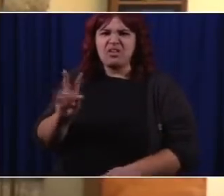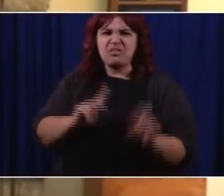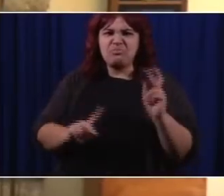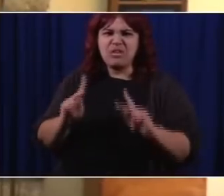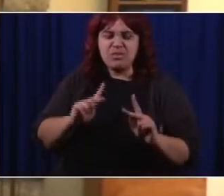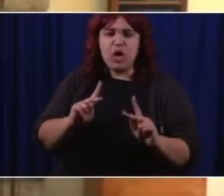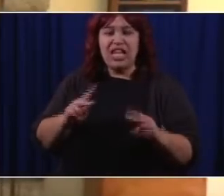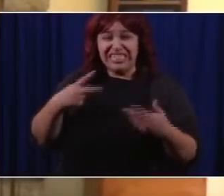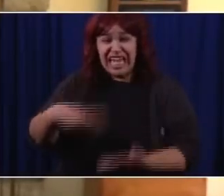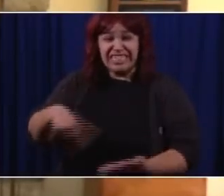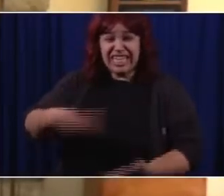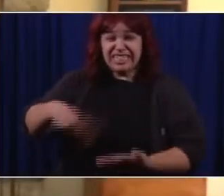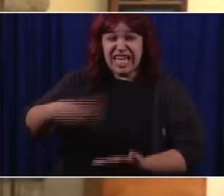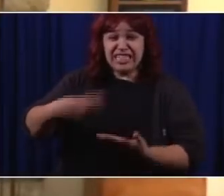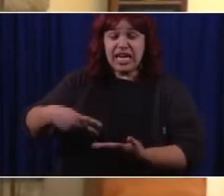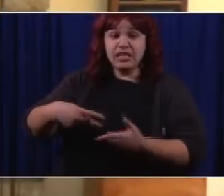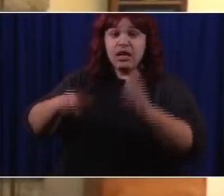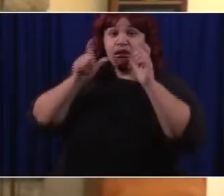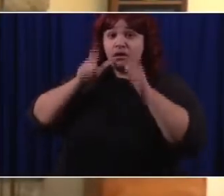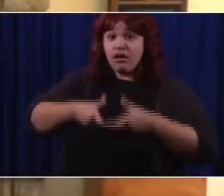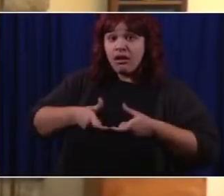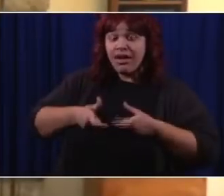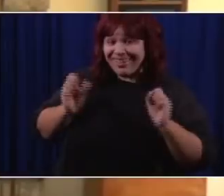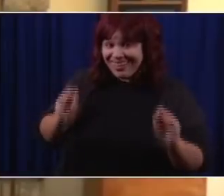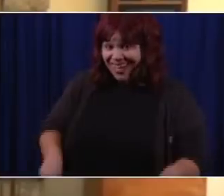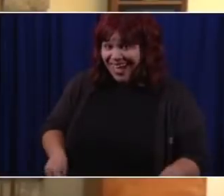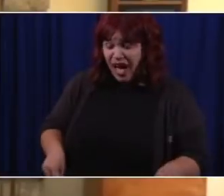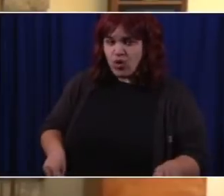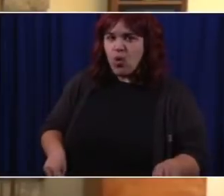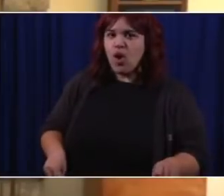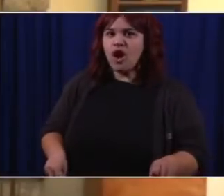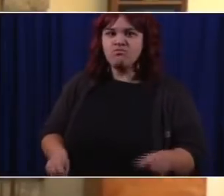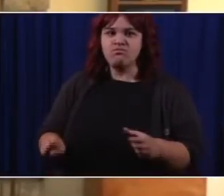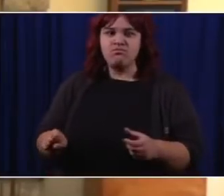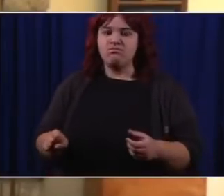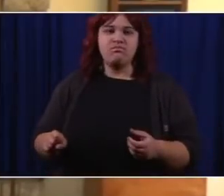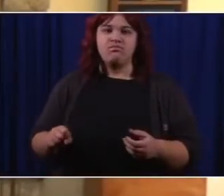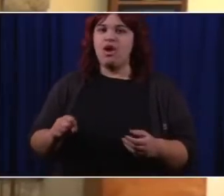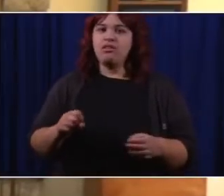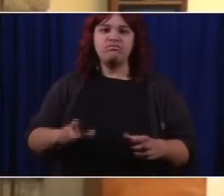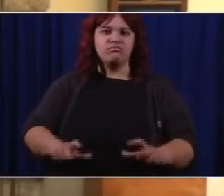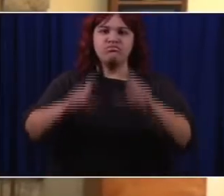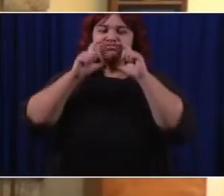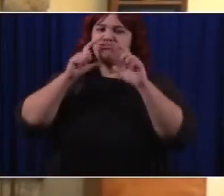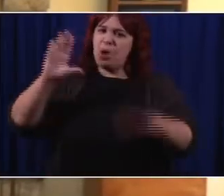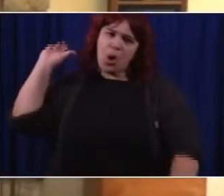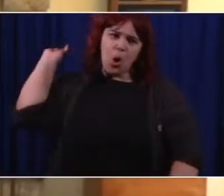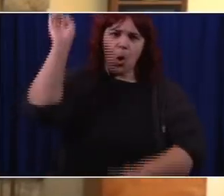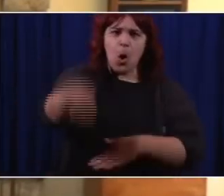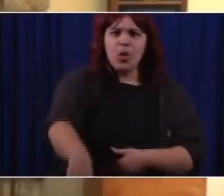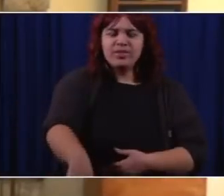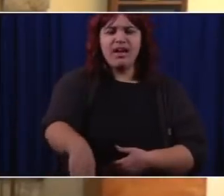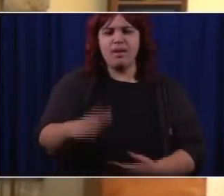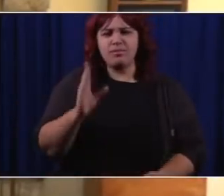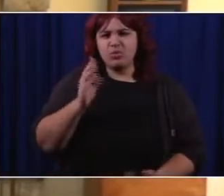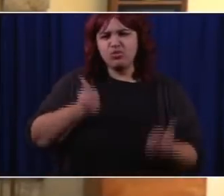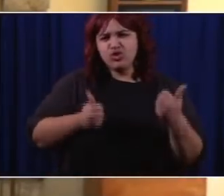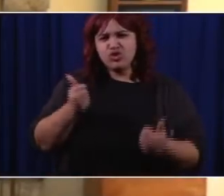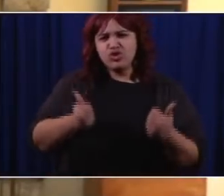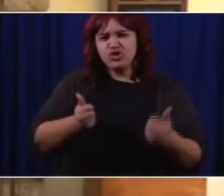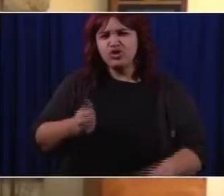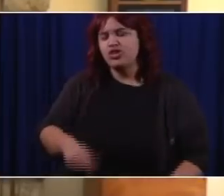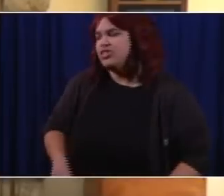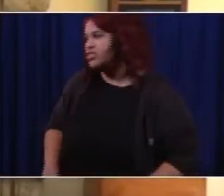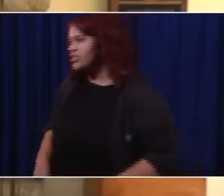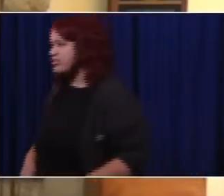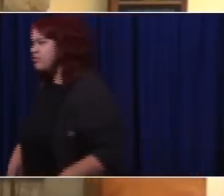doing that, are they going to be exempt from having to wear a mask? Or is this going to be a 100% mask all the time type of order?